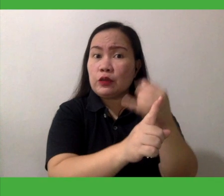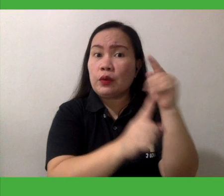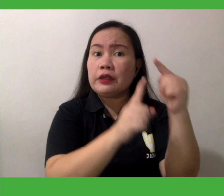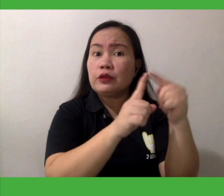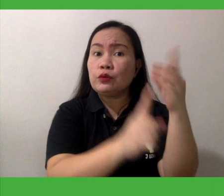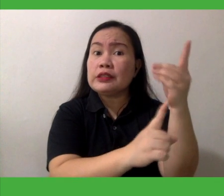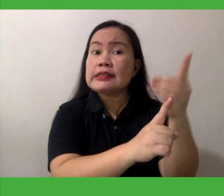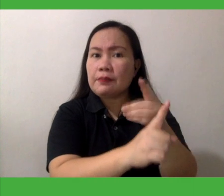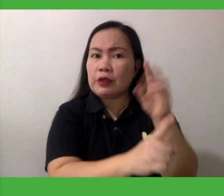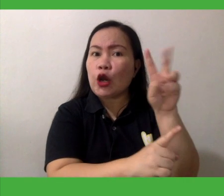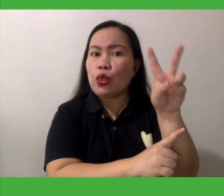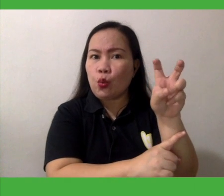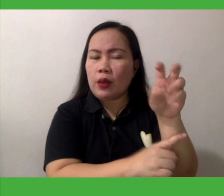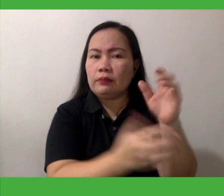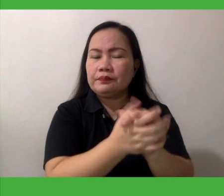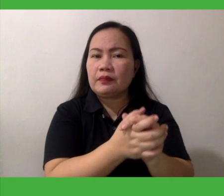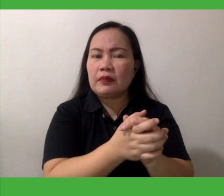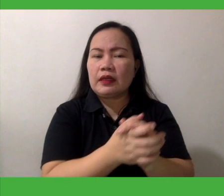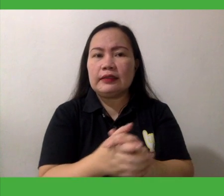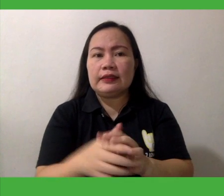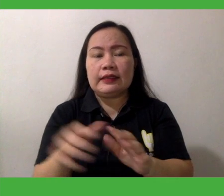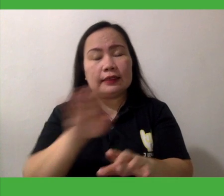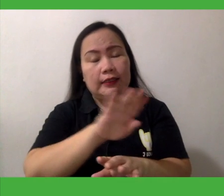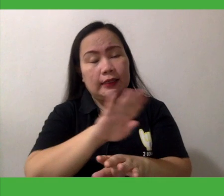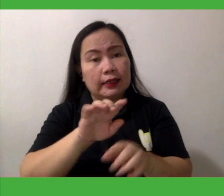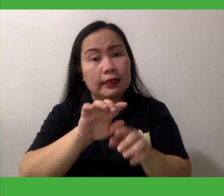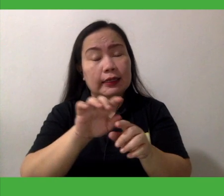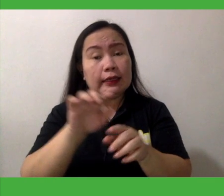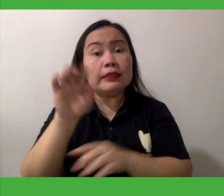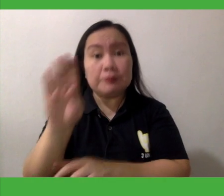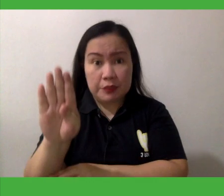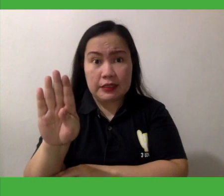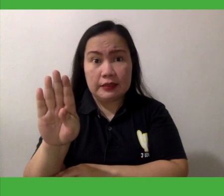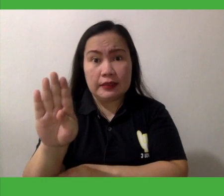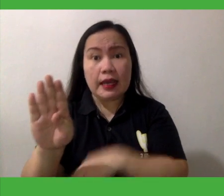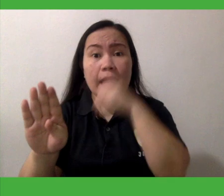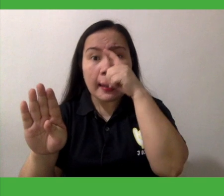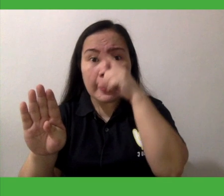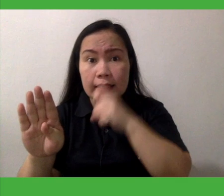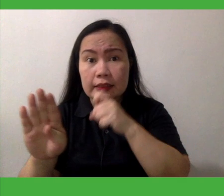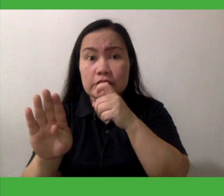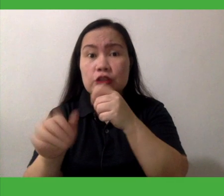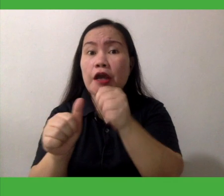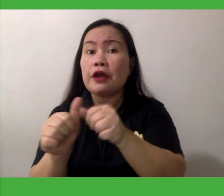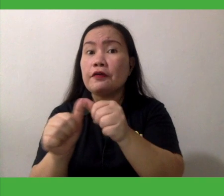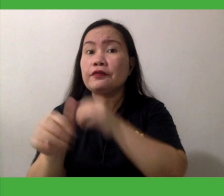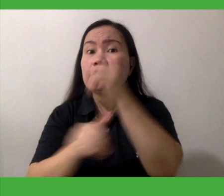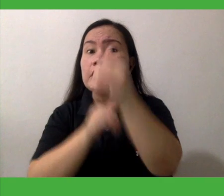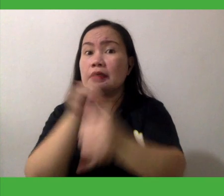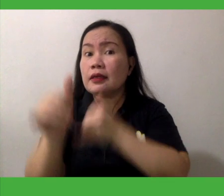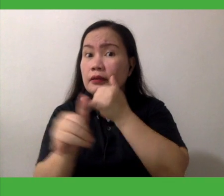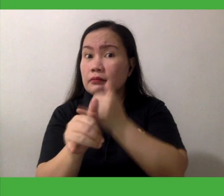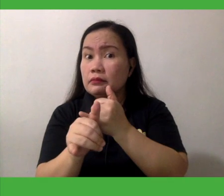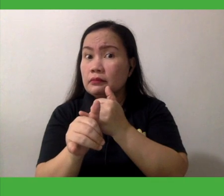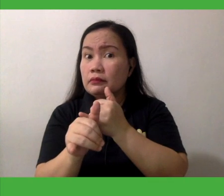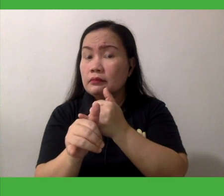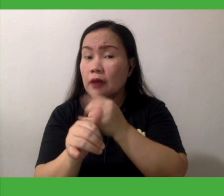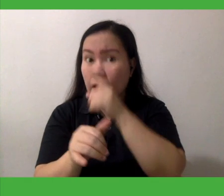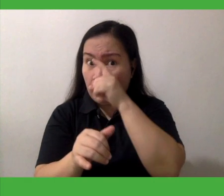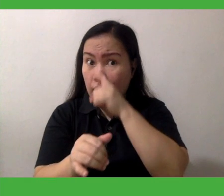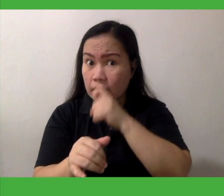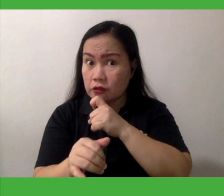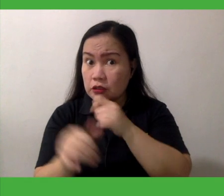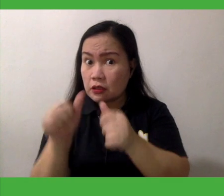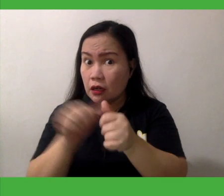Okay? Halimbawa, your age every year. Dito naman sa column B tayo. Your age every year. So, ang